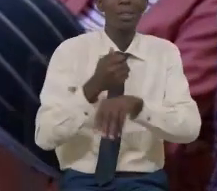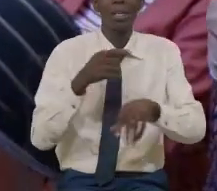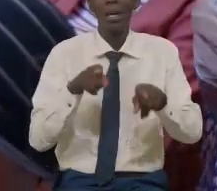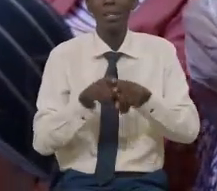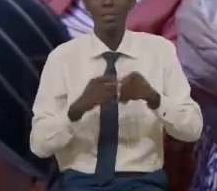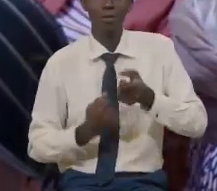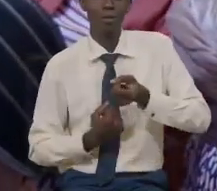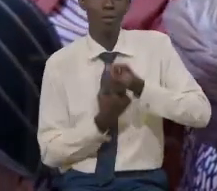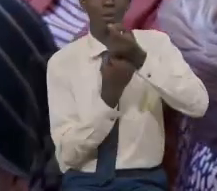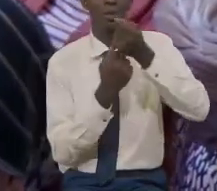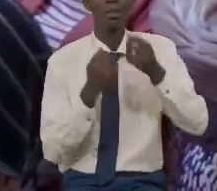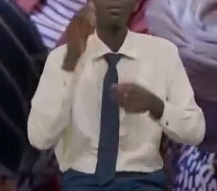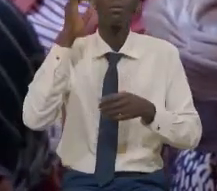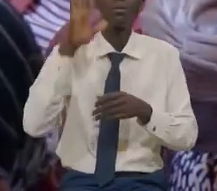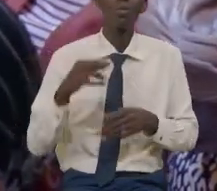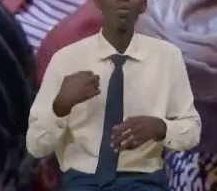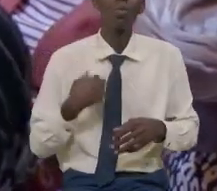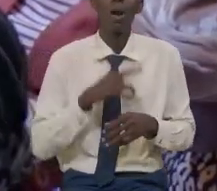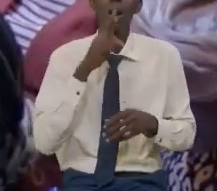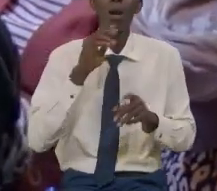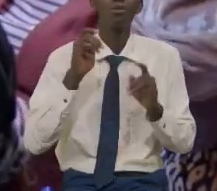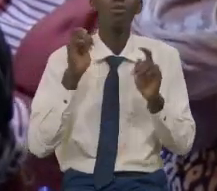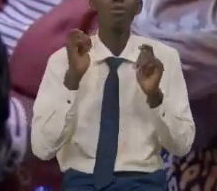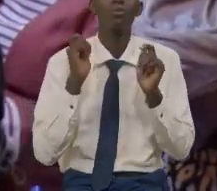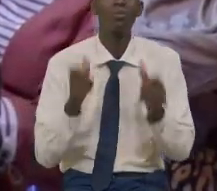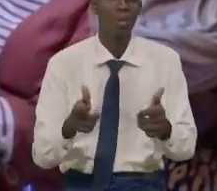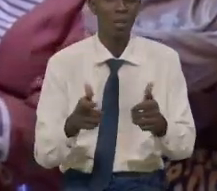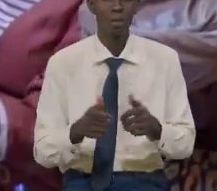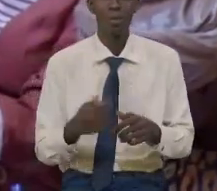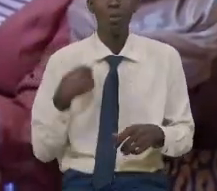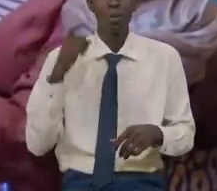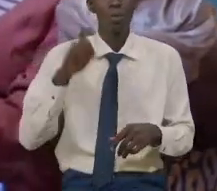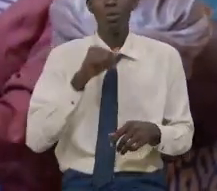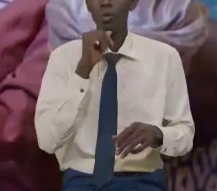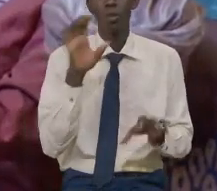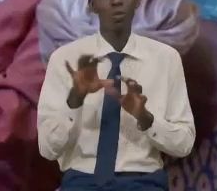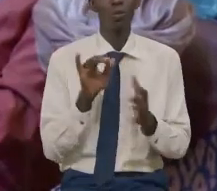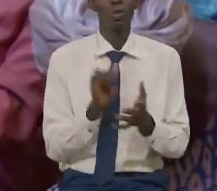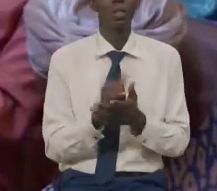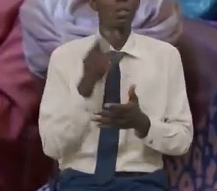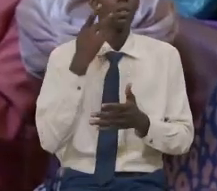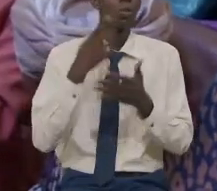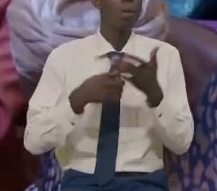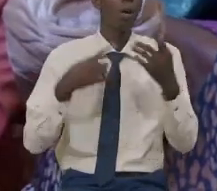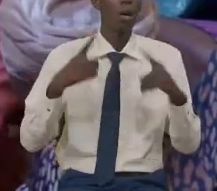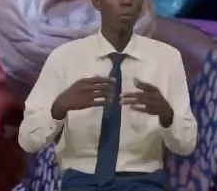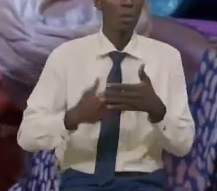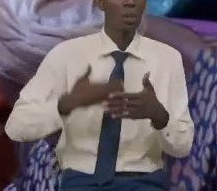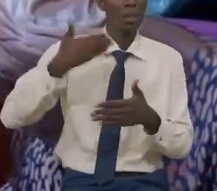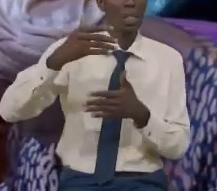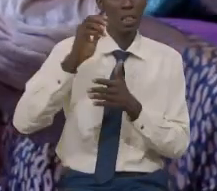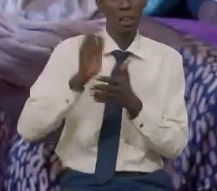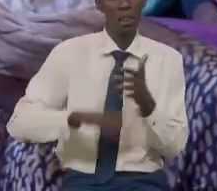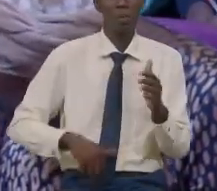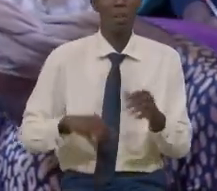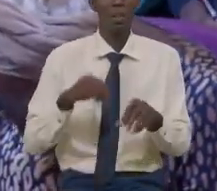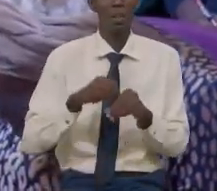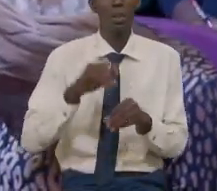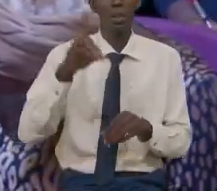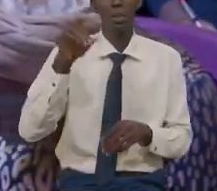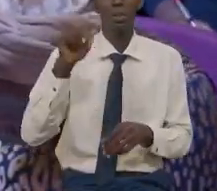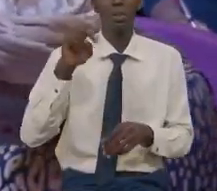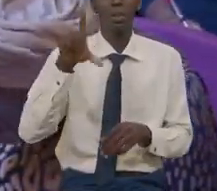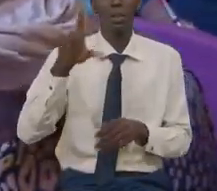pastor. We're too fast. We shouldn't do that. Look at what happened in the next chapter. We're looking at chapter 3,